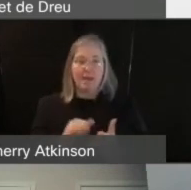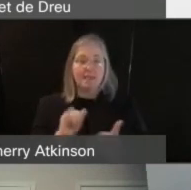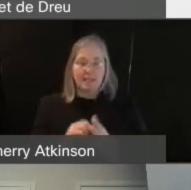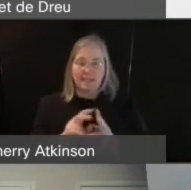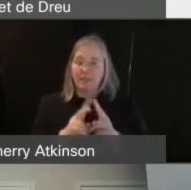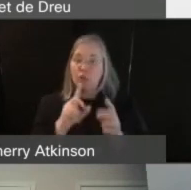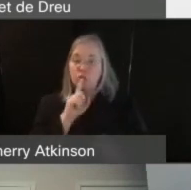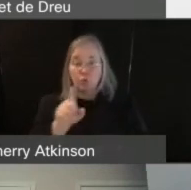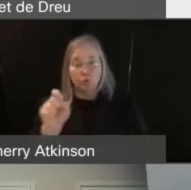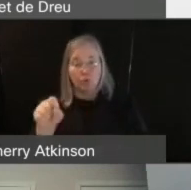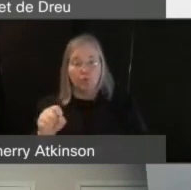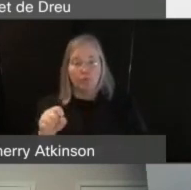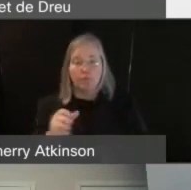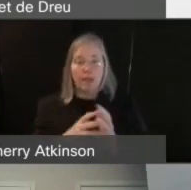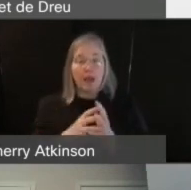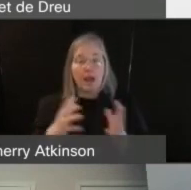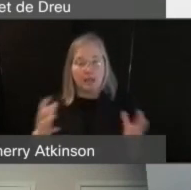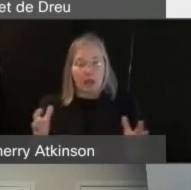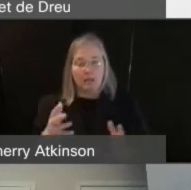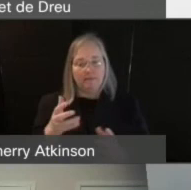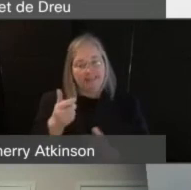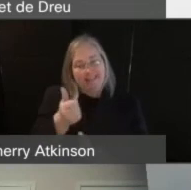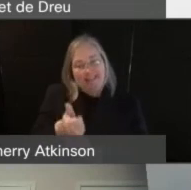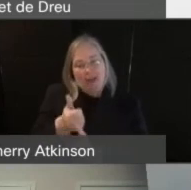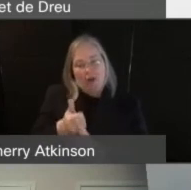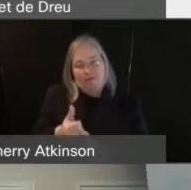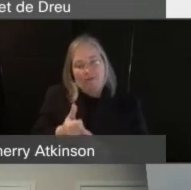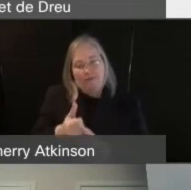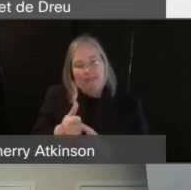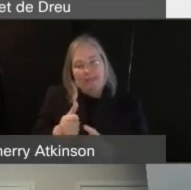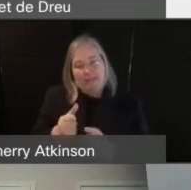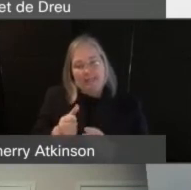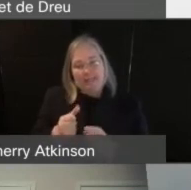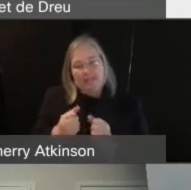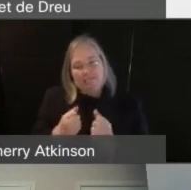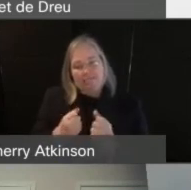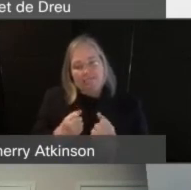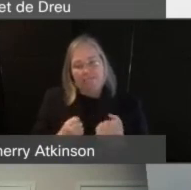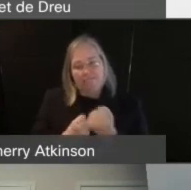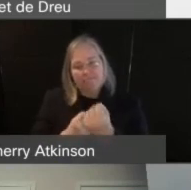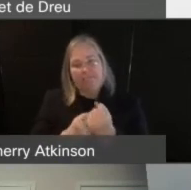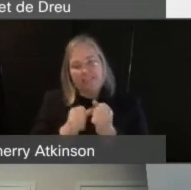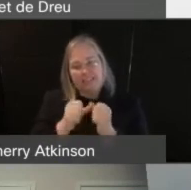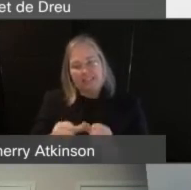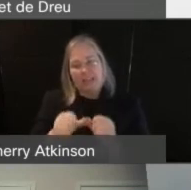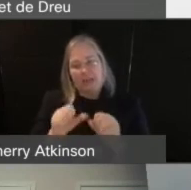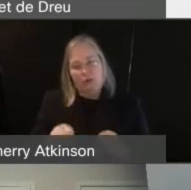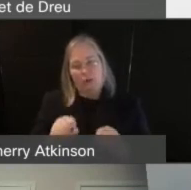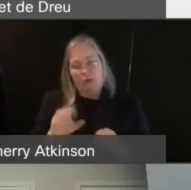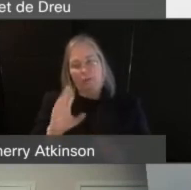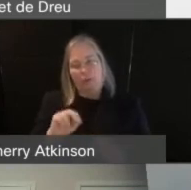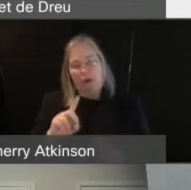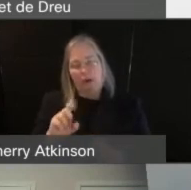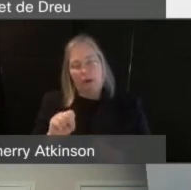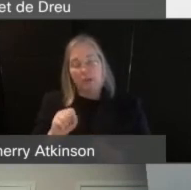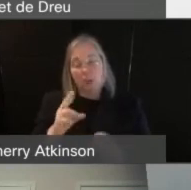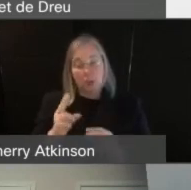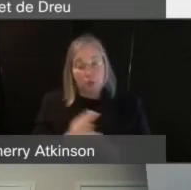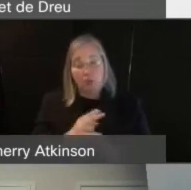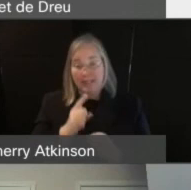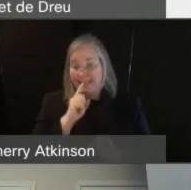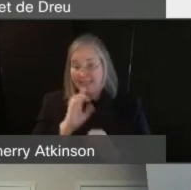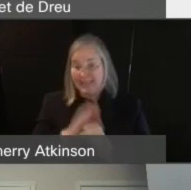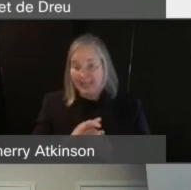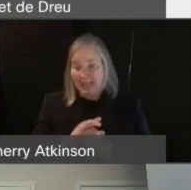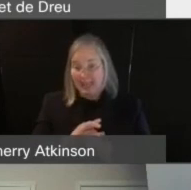So a lot of self-sustainable bonds that has been using dedicated resources